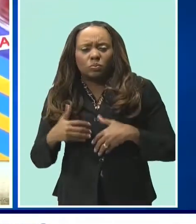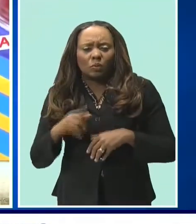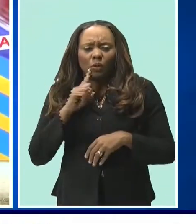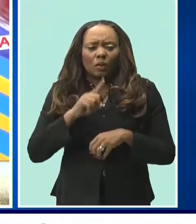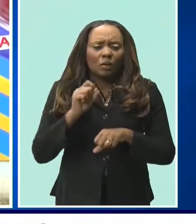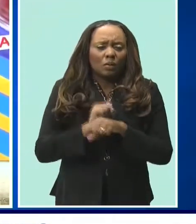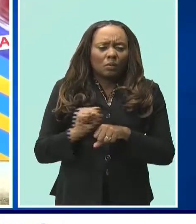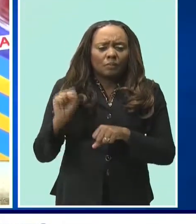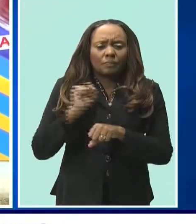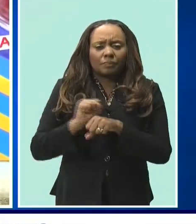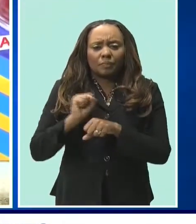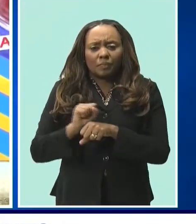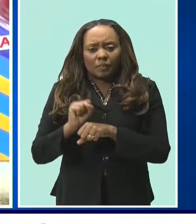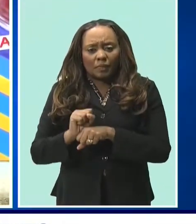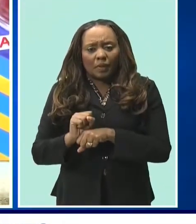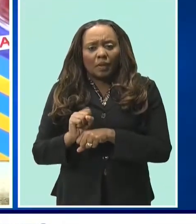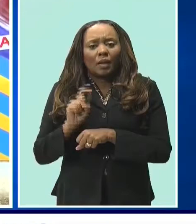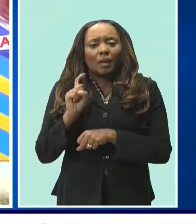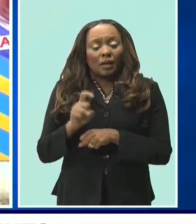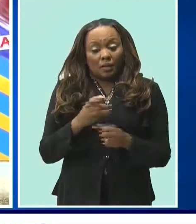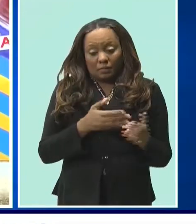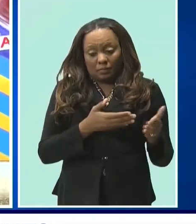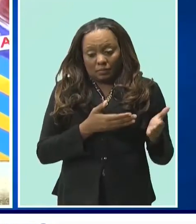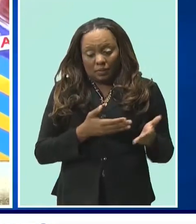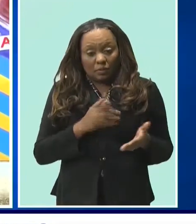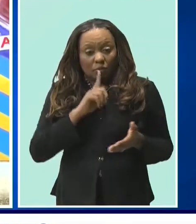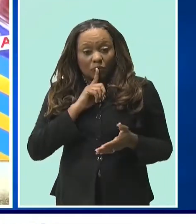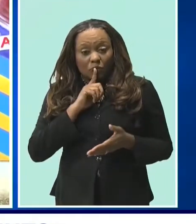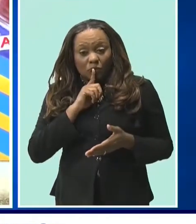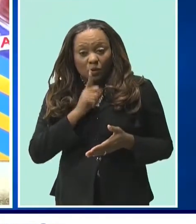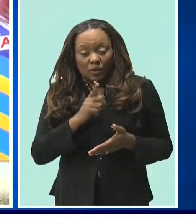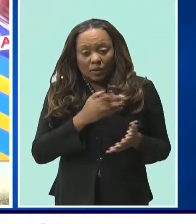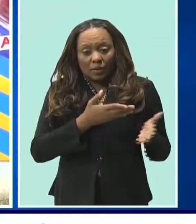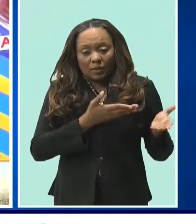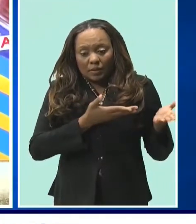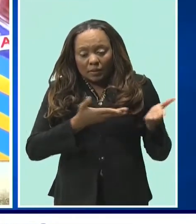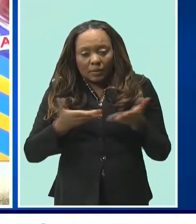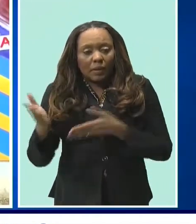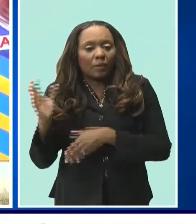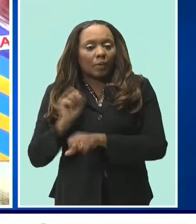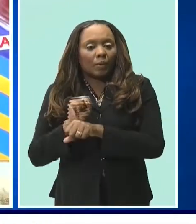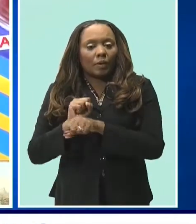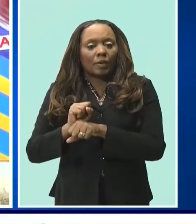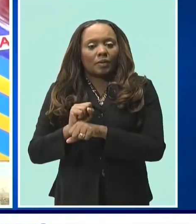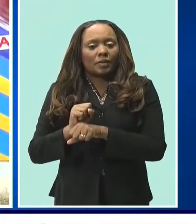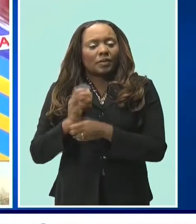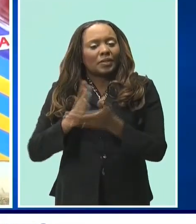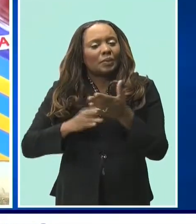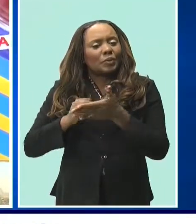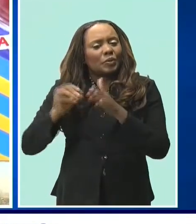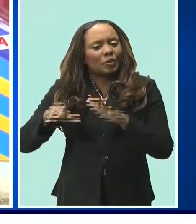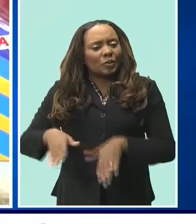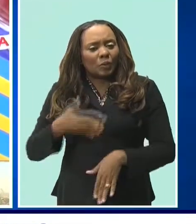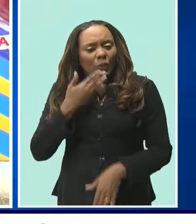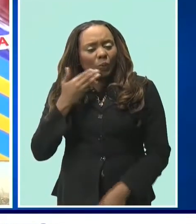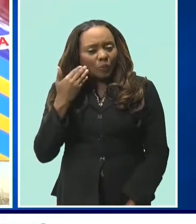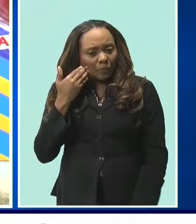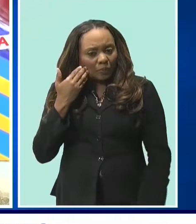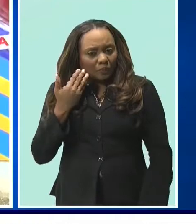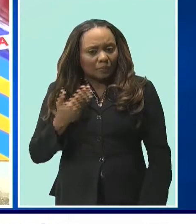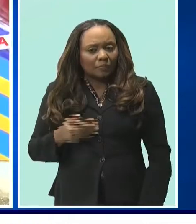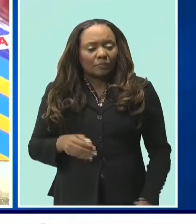they actually have to take work for some of the students who are able to get online. What we also aim to do was to get some